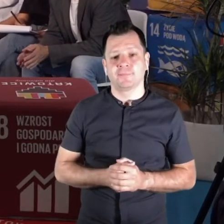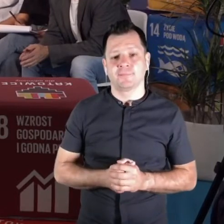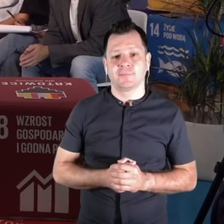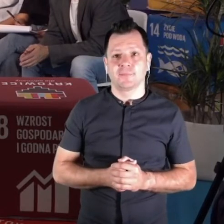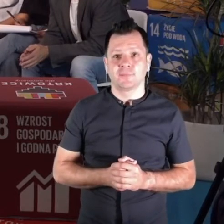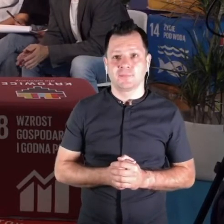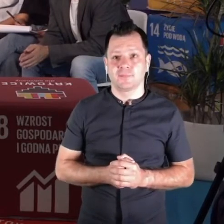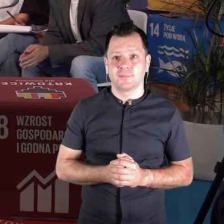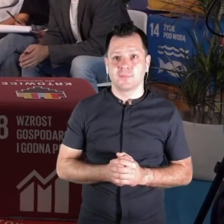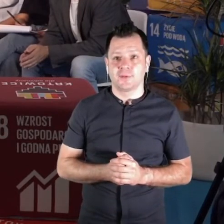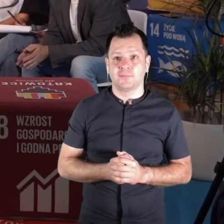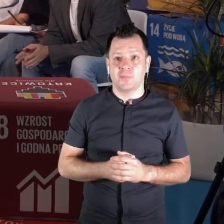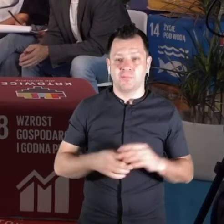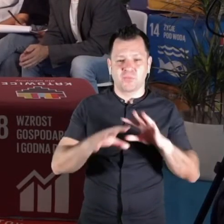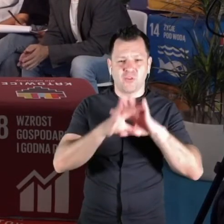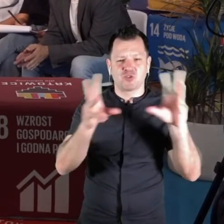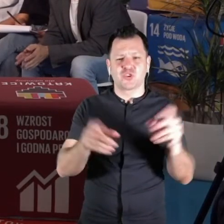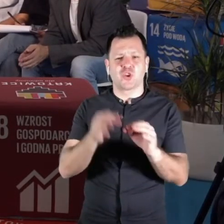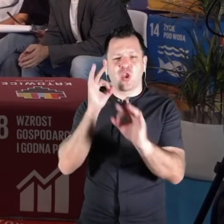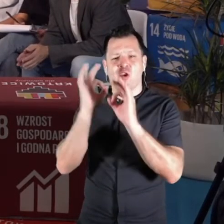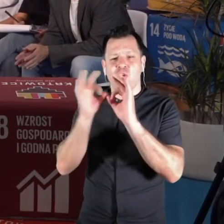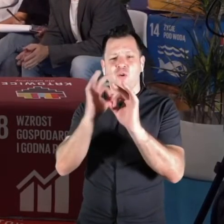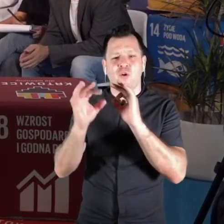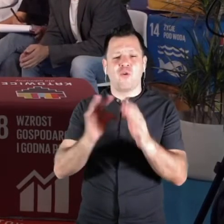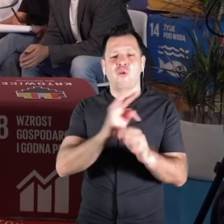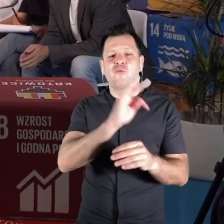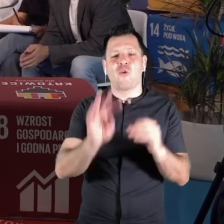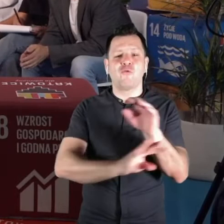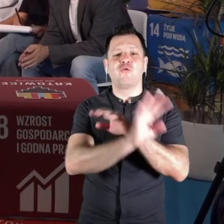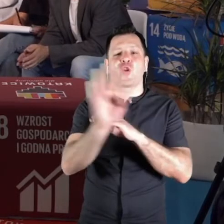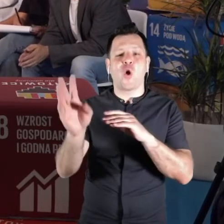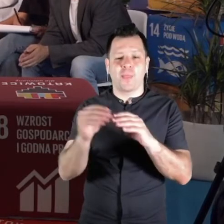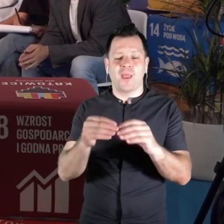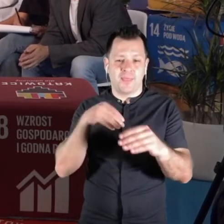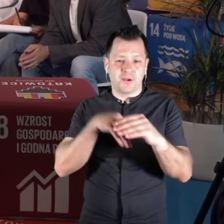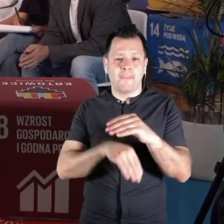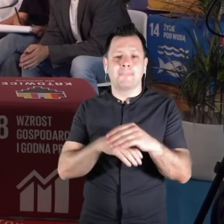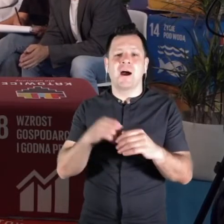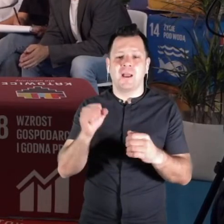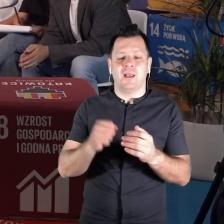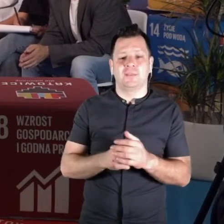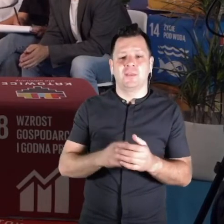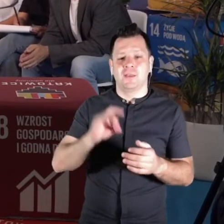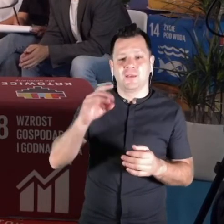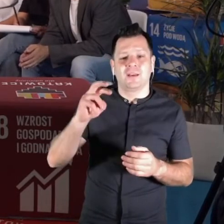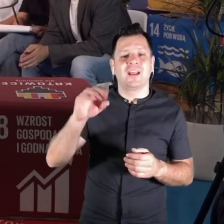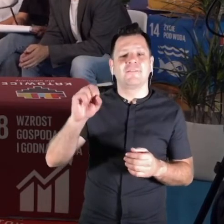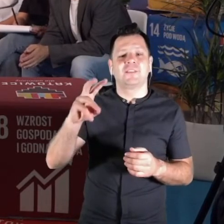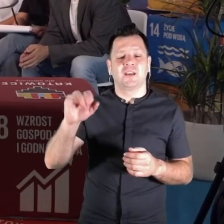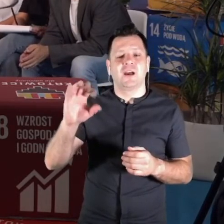developers, back-end developers, service designers, graphic designers,